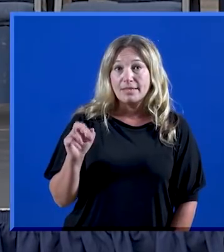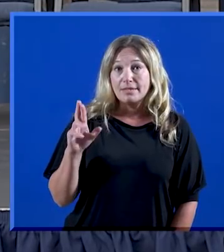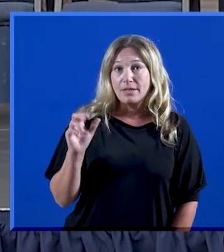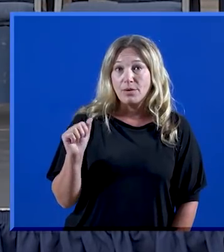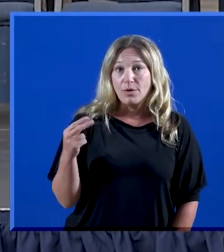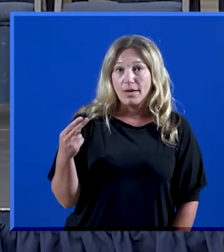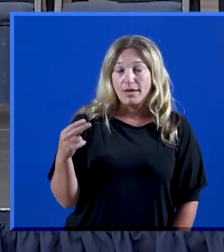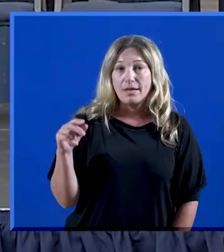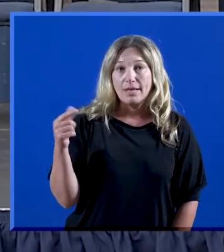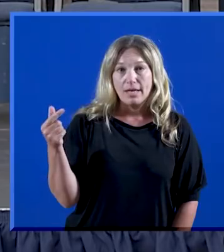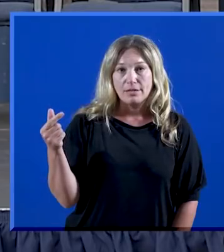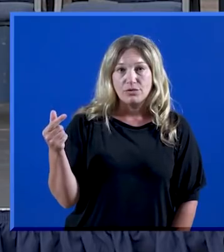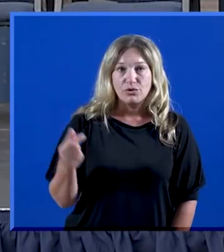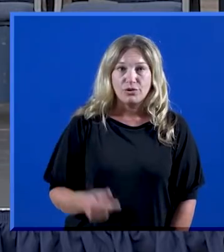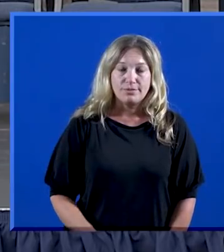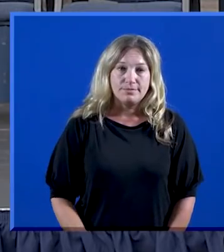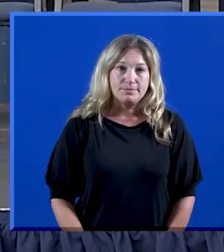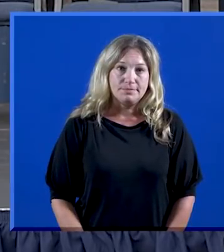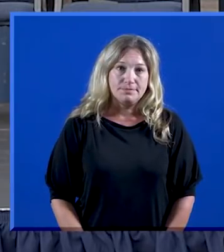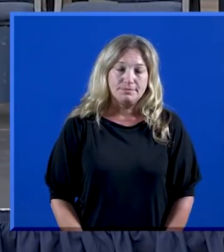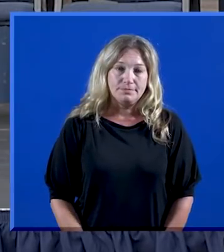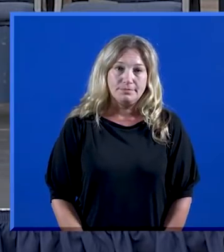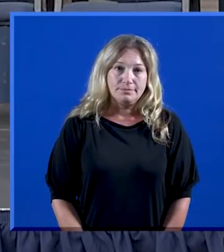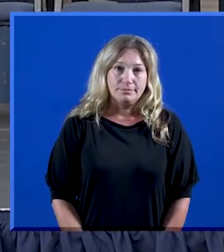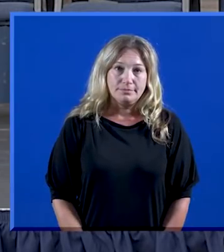Sarah Geistert.